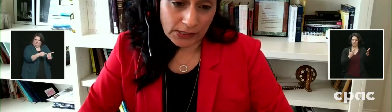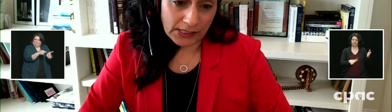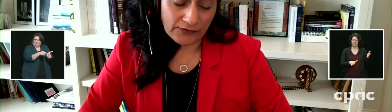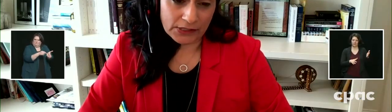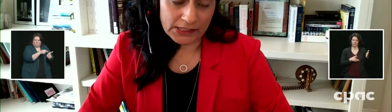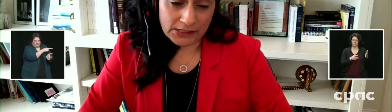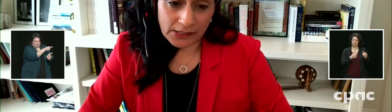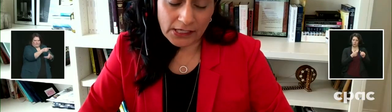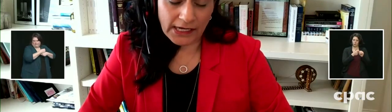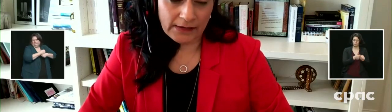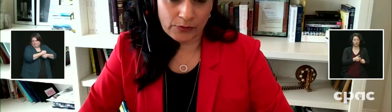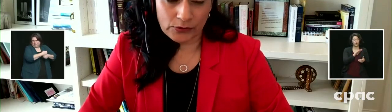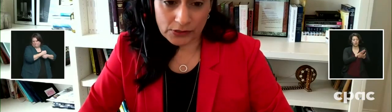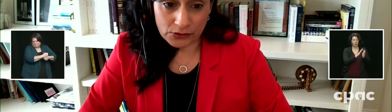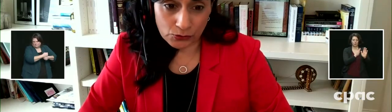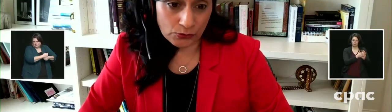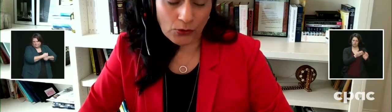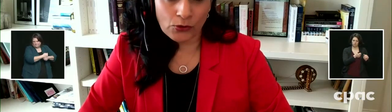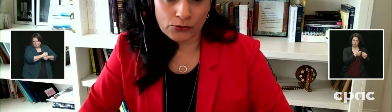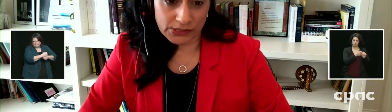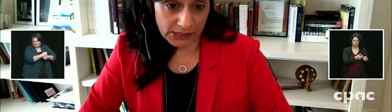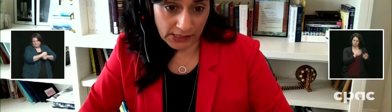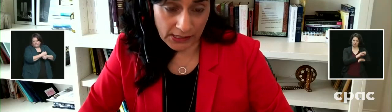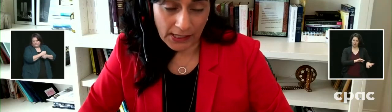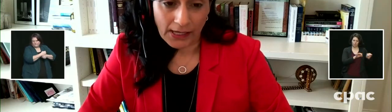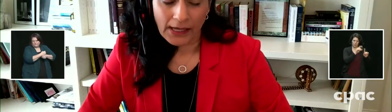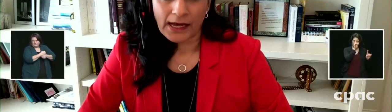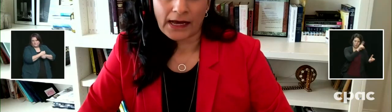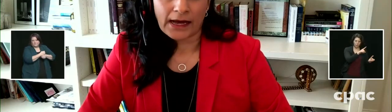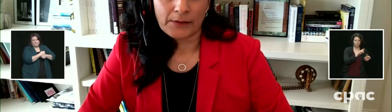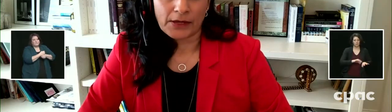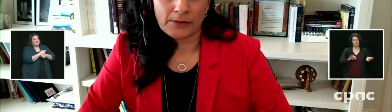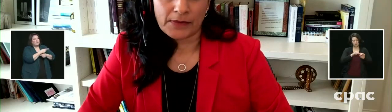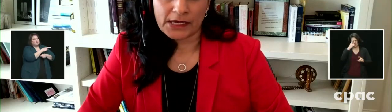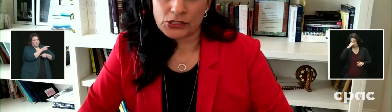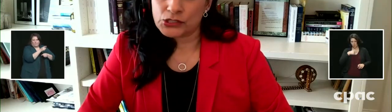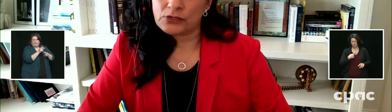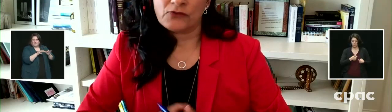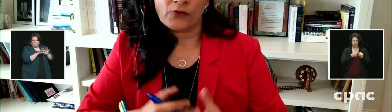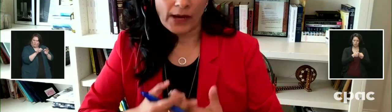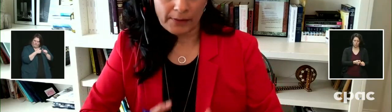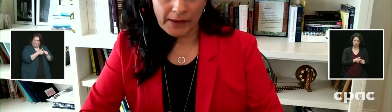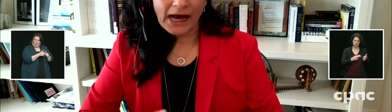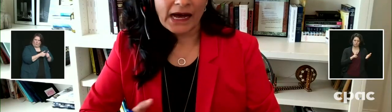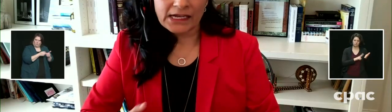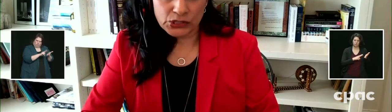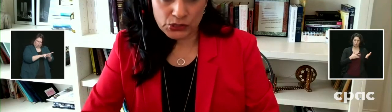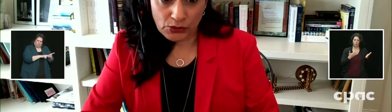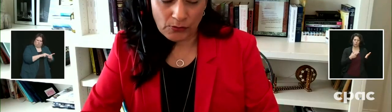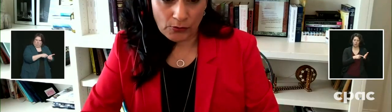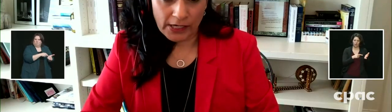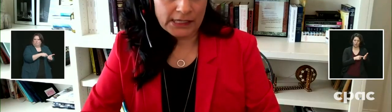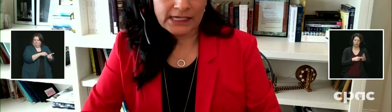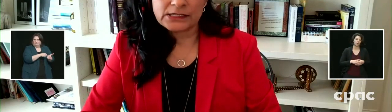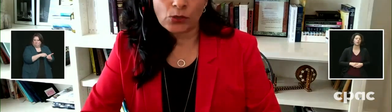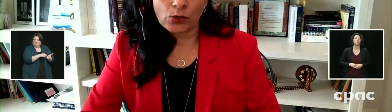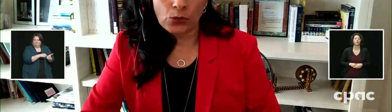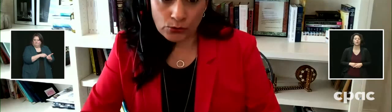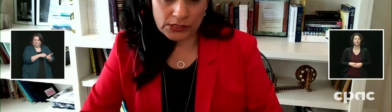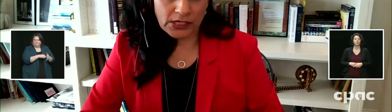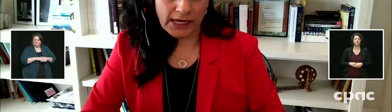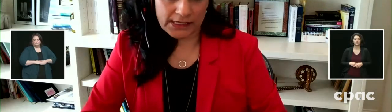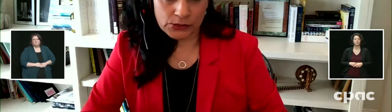important pour les fournisseurs et pour nous aussi. Mais je ne vois pas à ce moment